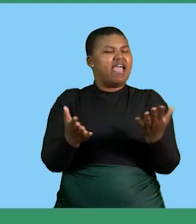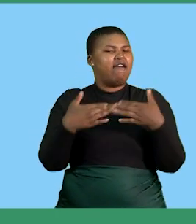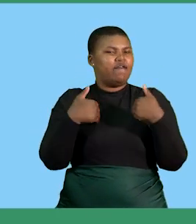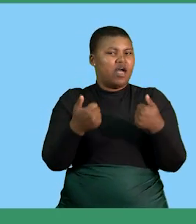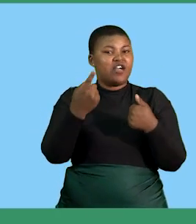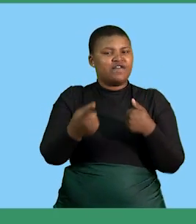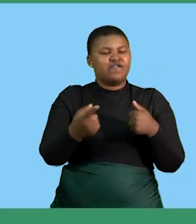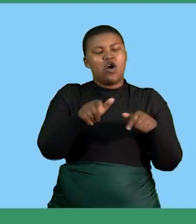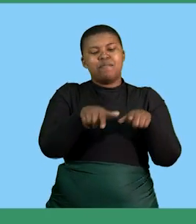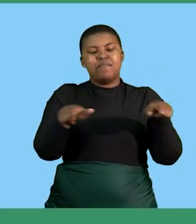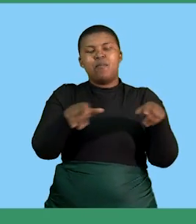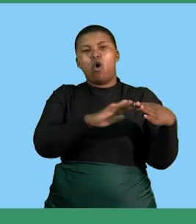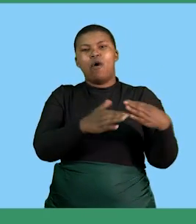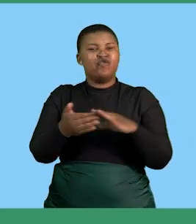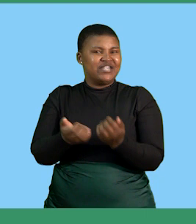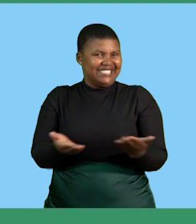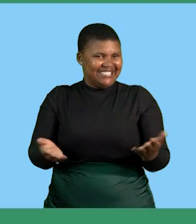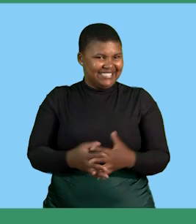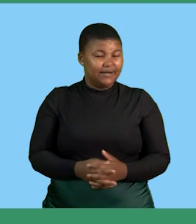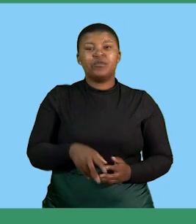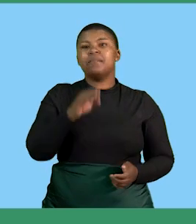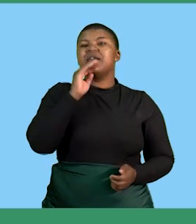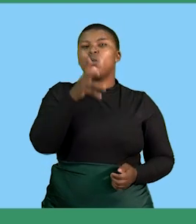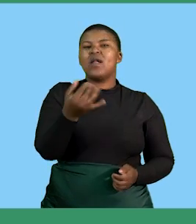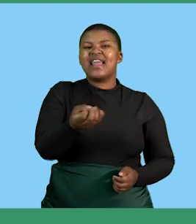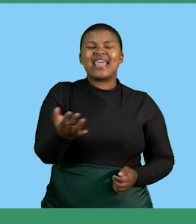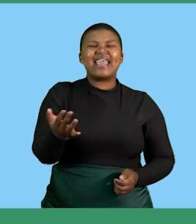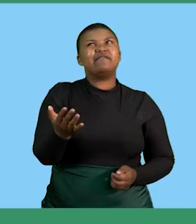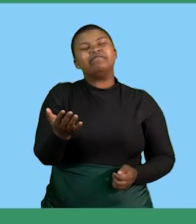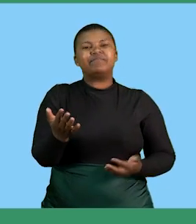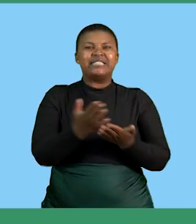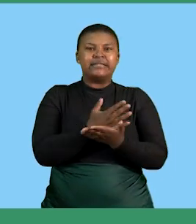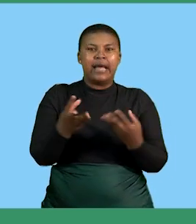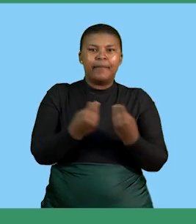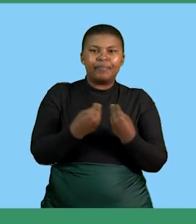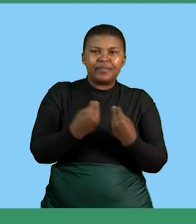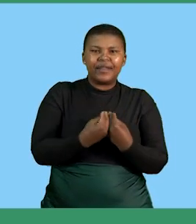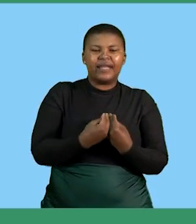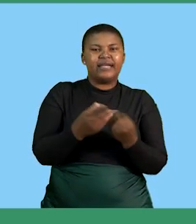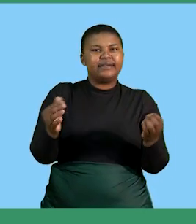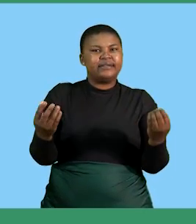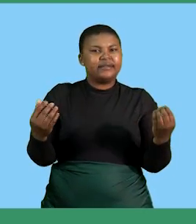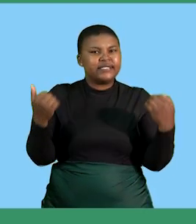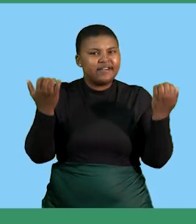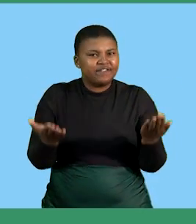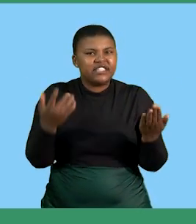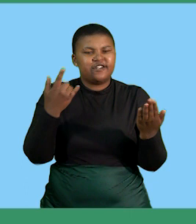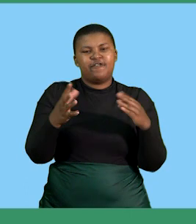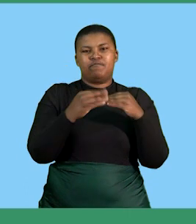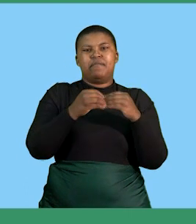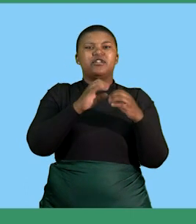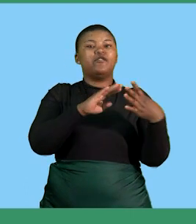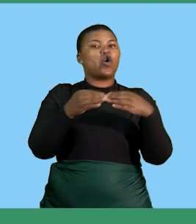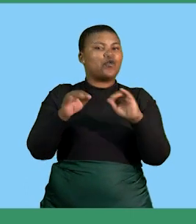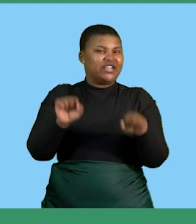to the local community. So they will provide certain essential goods and services to the members of